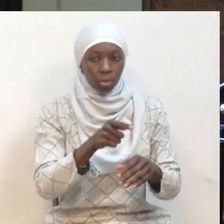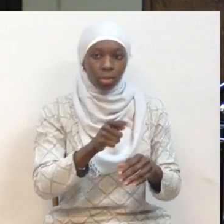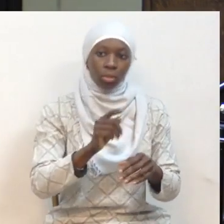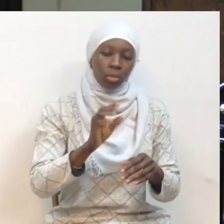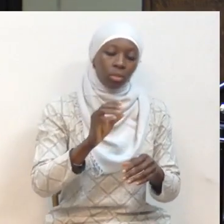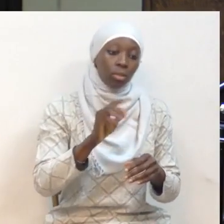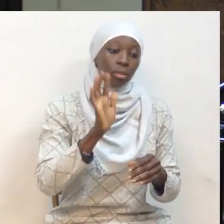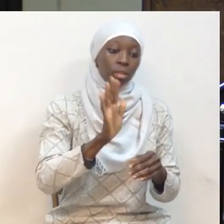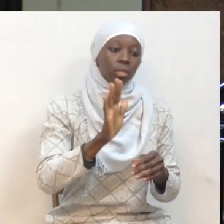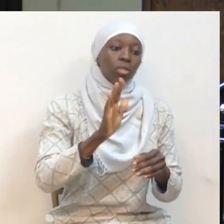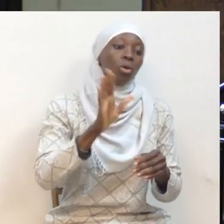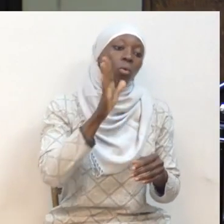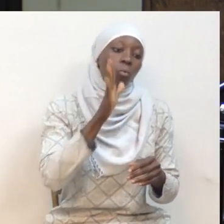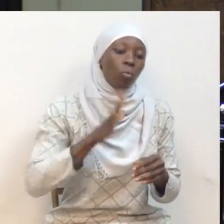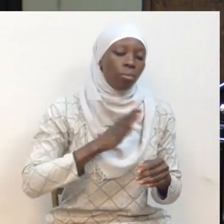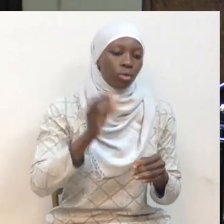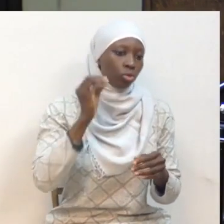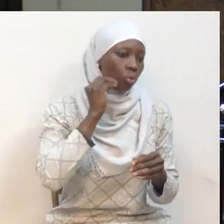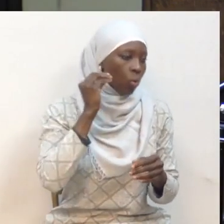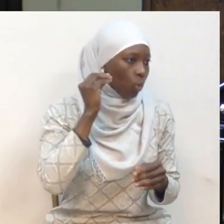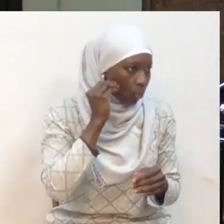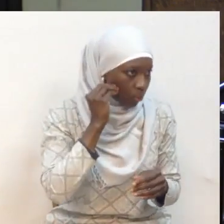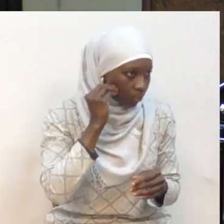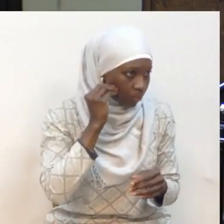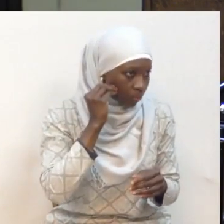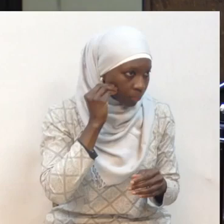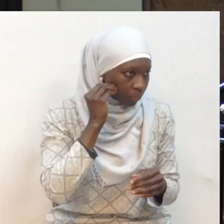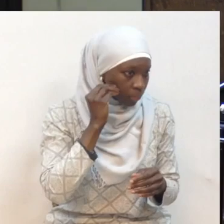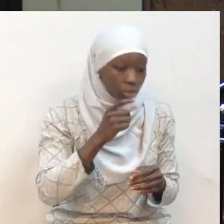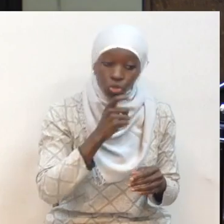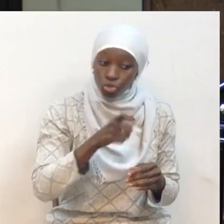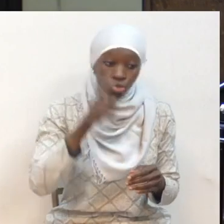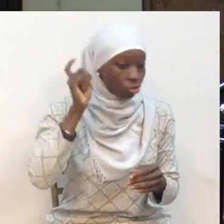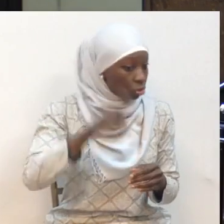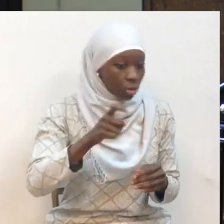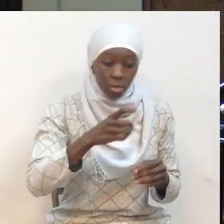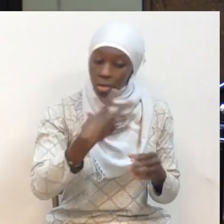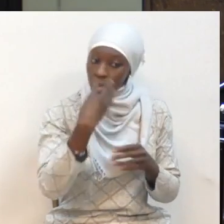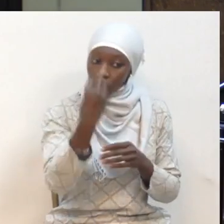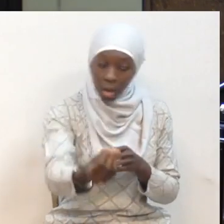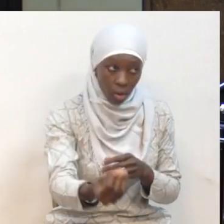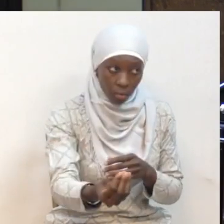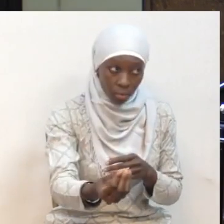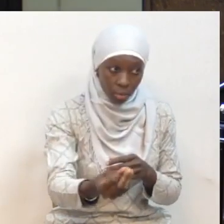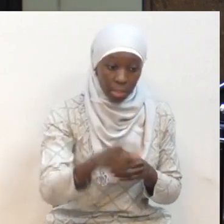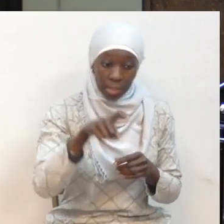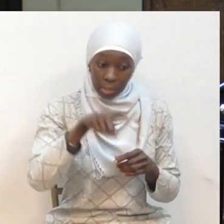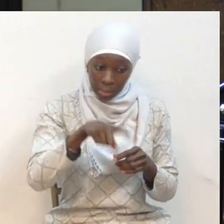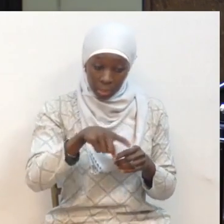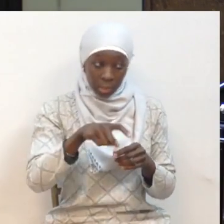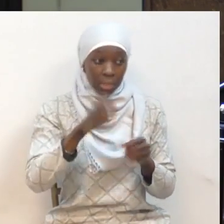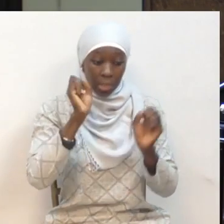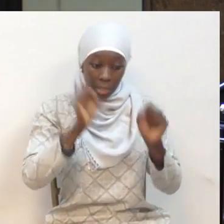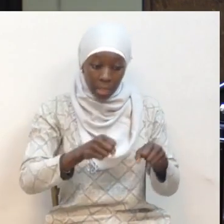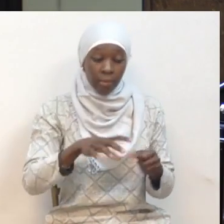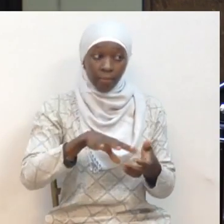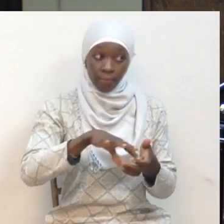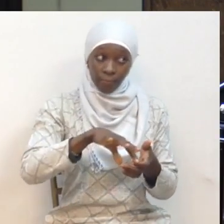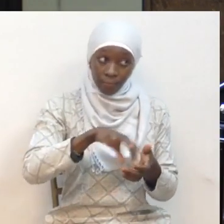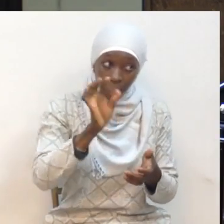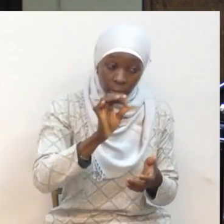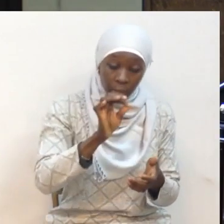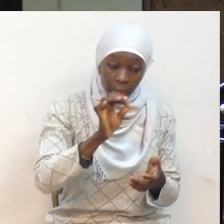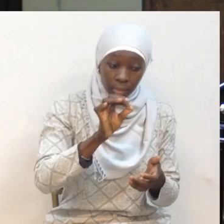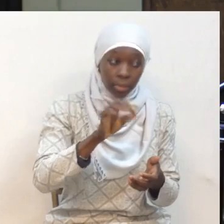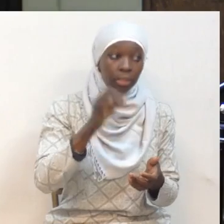the home. And this is in Surah At-Talaq. So the context is divorce. This is not at peace time.